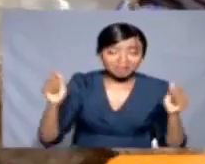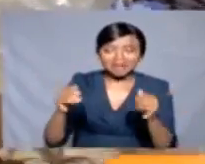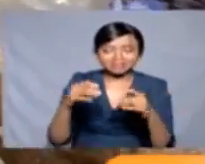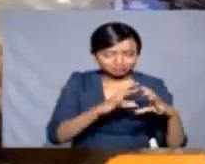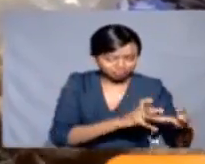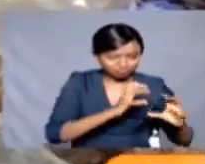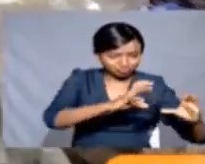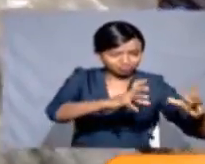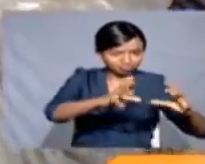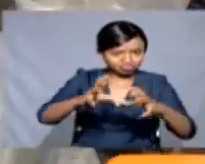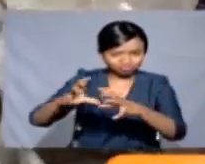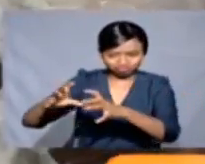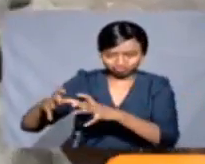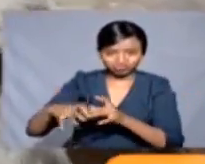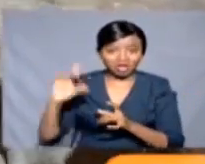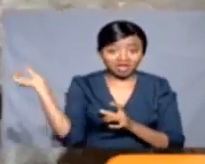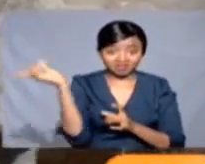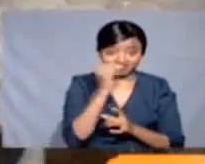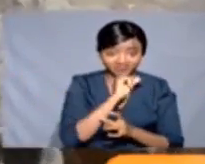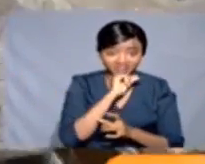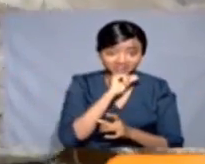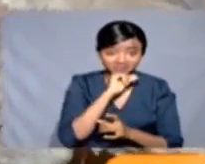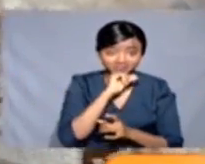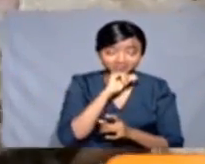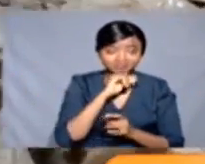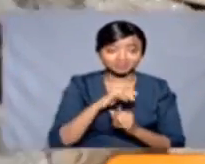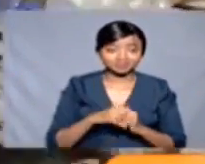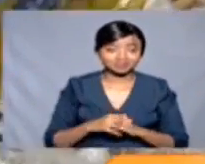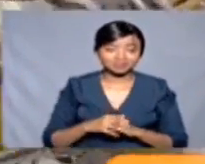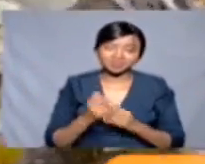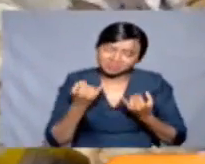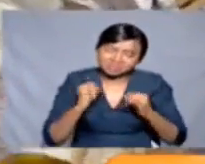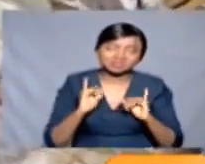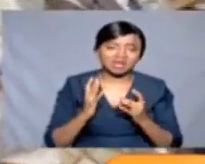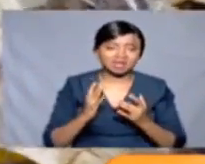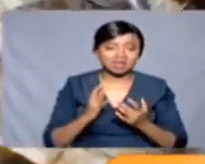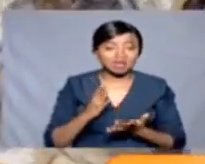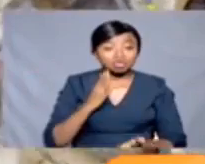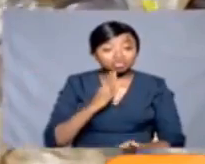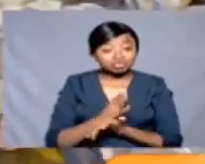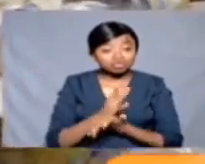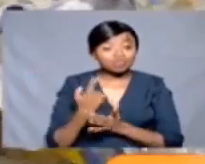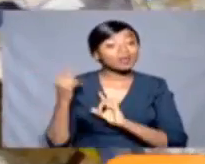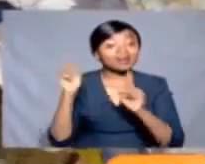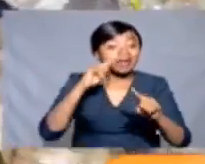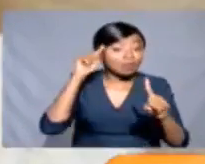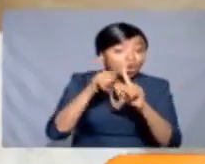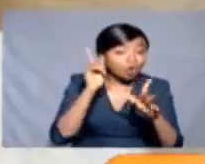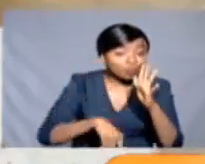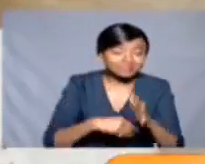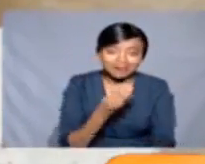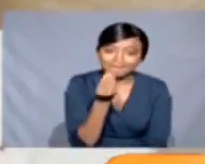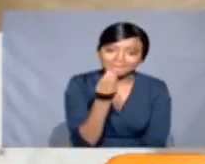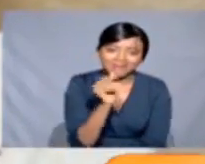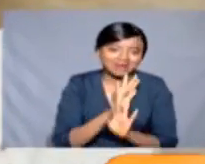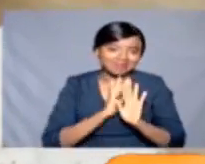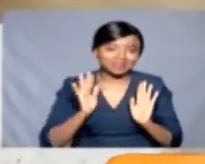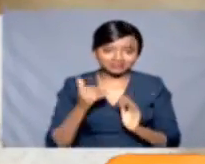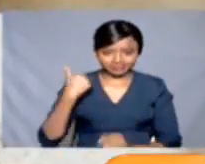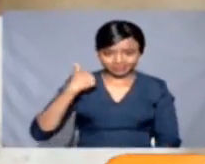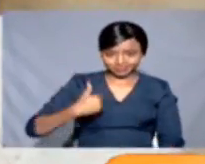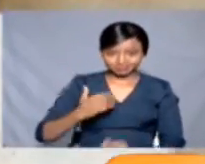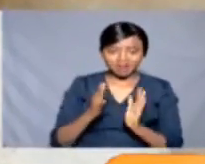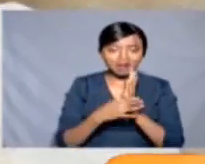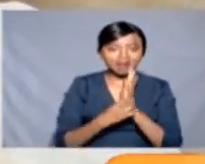tunauza kando. Ivo, tunajaribu, na sisi tunatafuta. Hapa tumekuja kutafuta unga. Majina angu, mimi